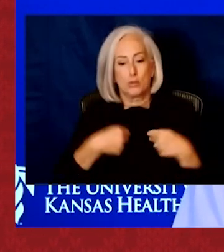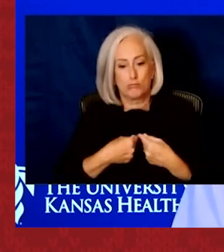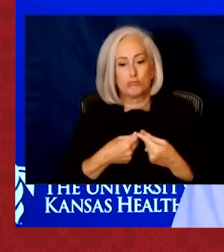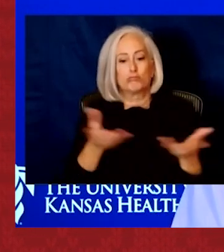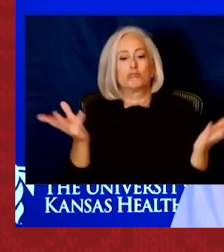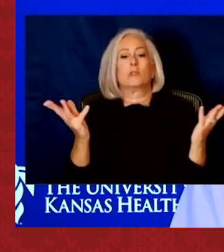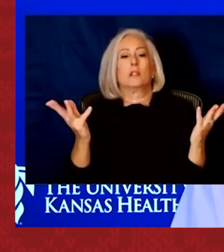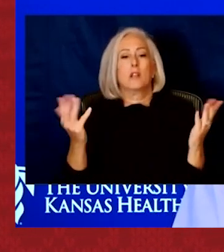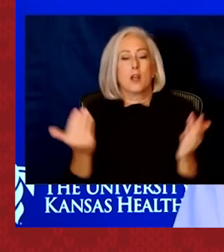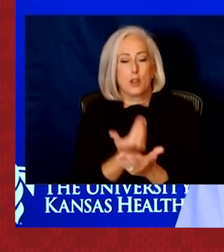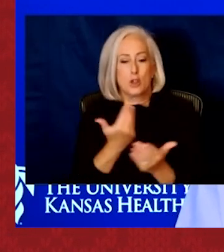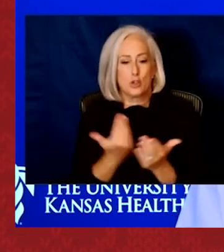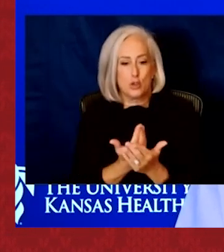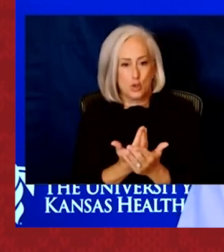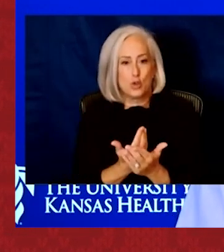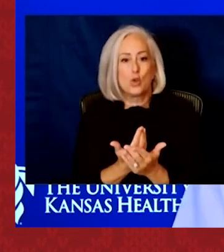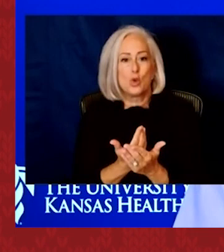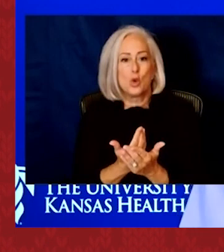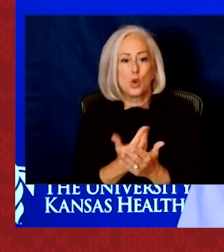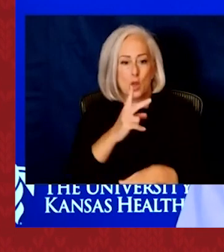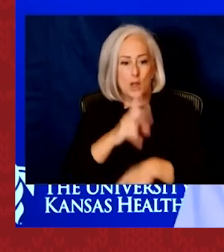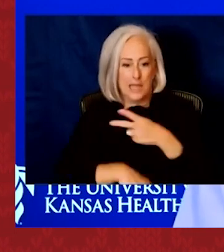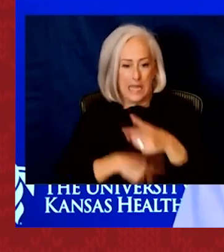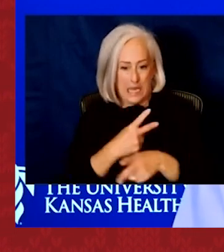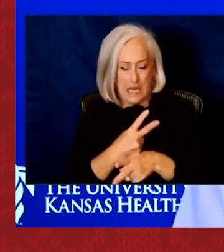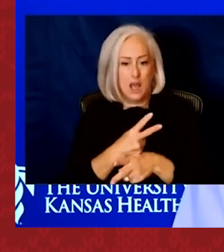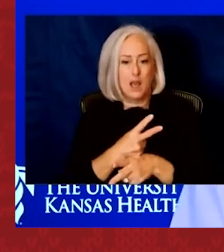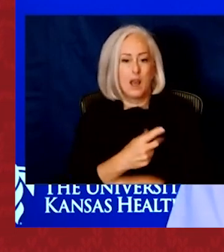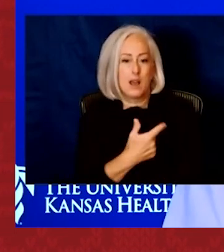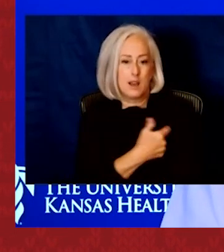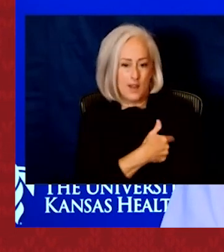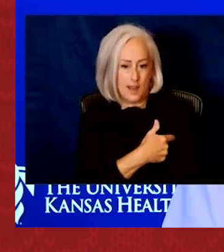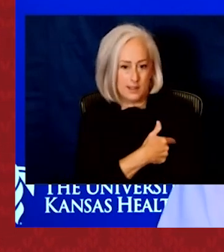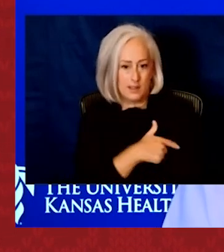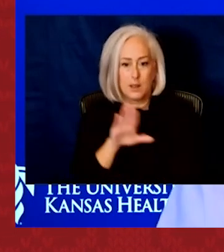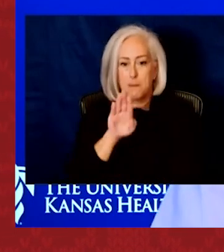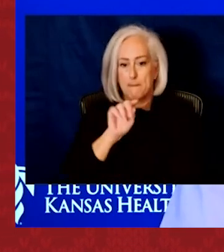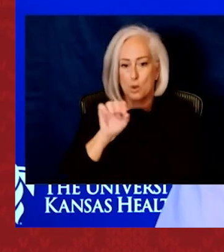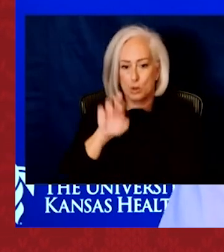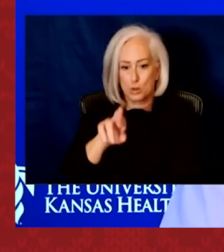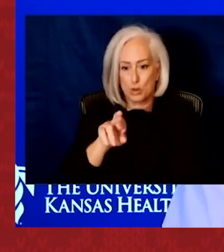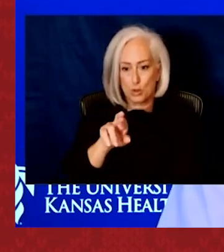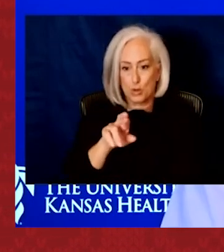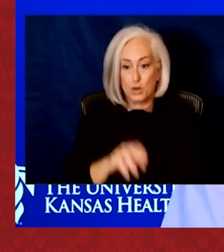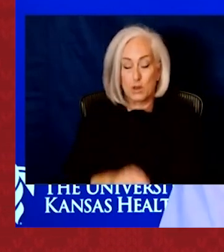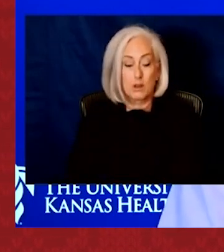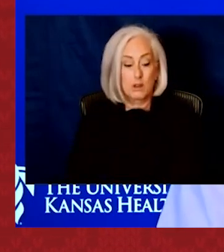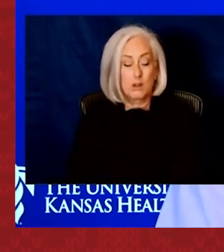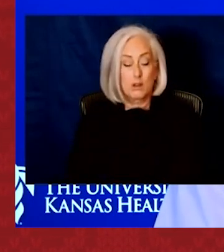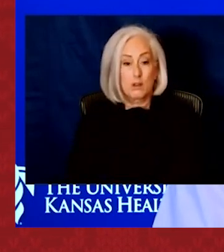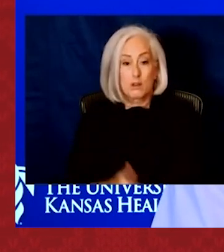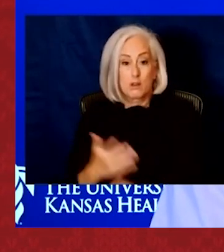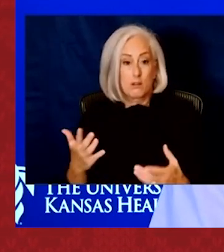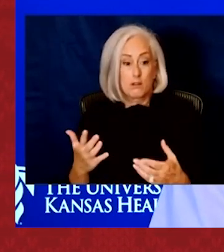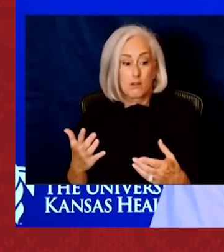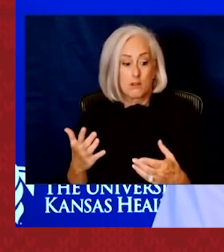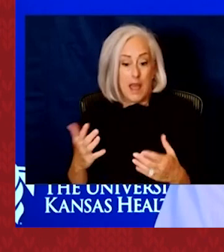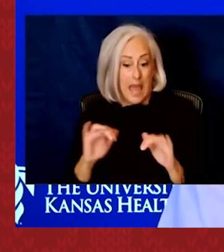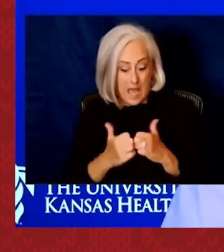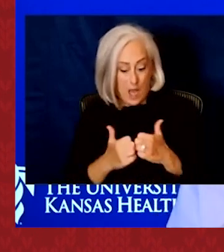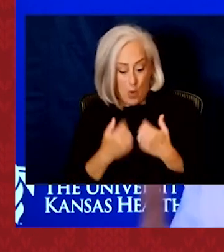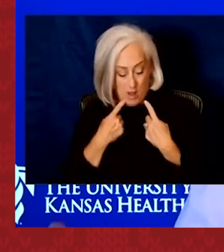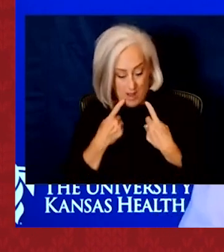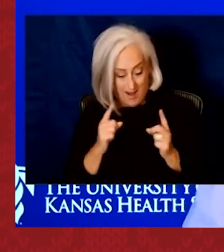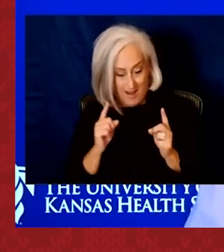this new formulation of the vaccine or booster. Again, what will the full clinical efficacy about protection from